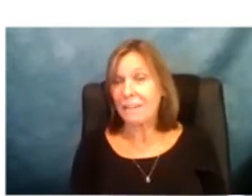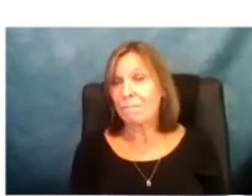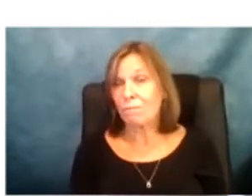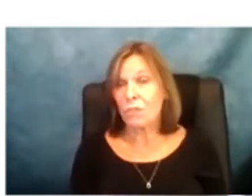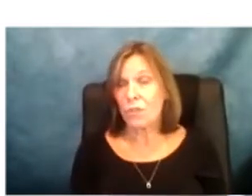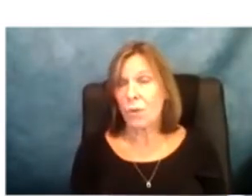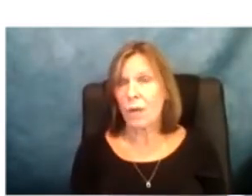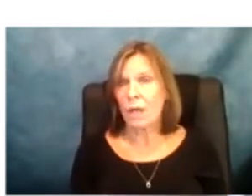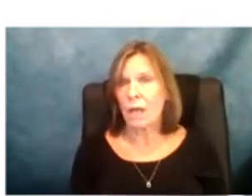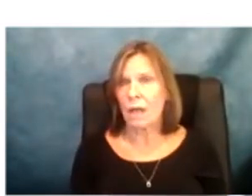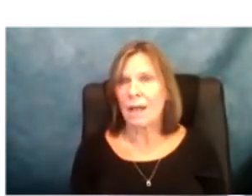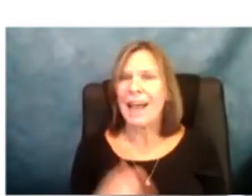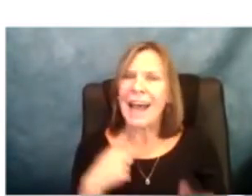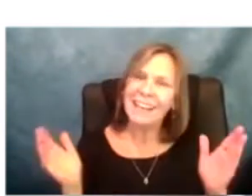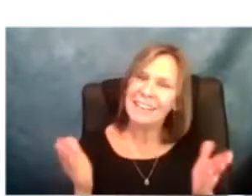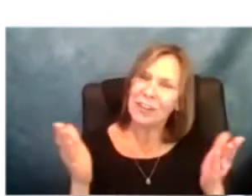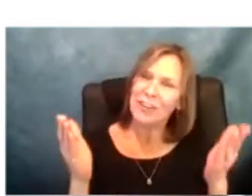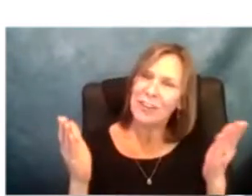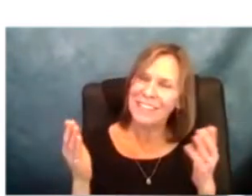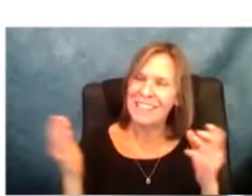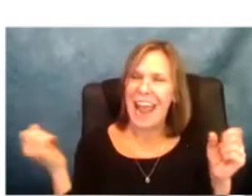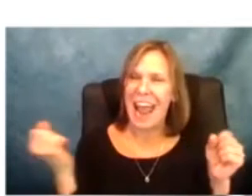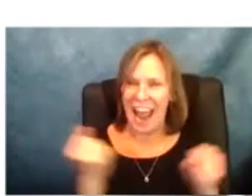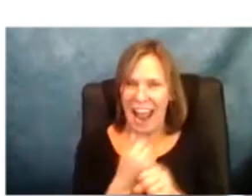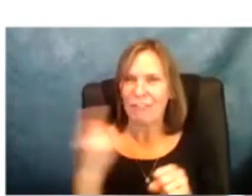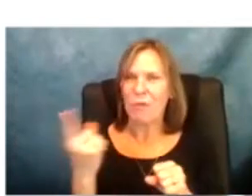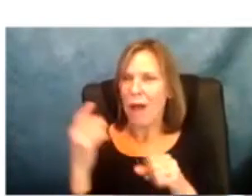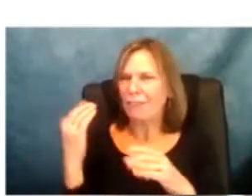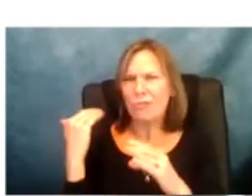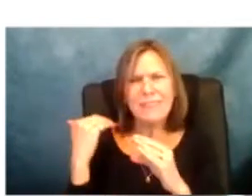So I just really encourage everyone to send an email to